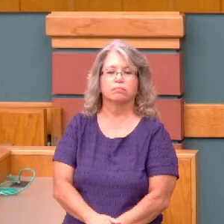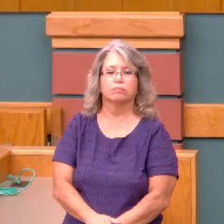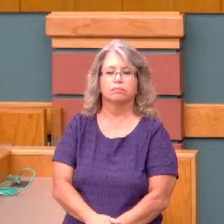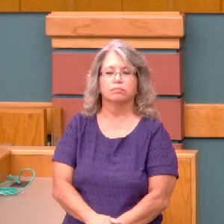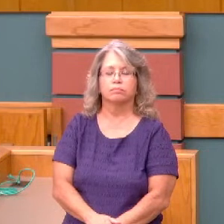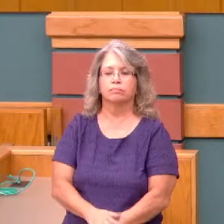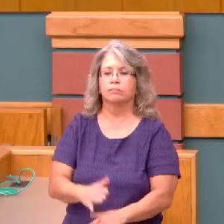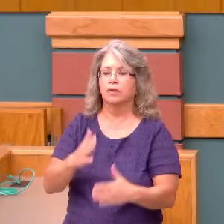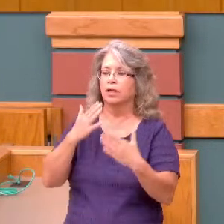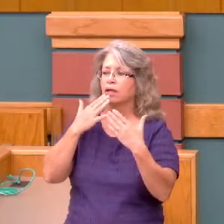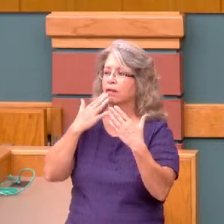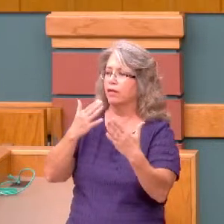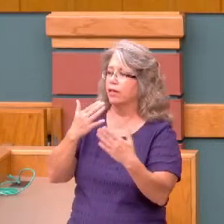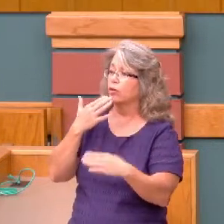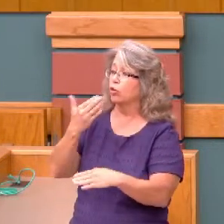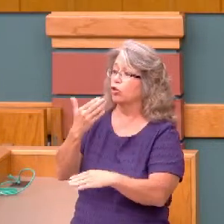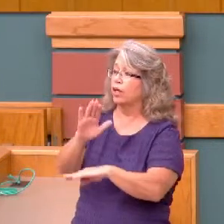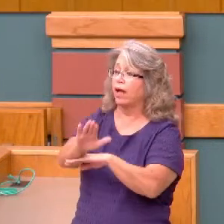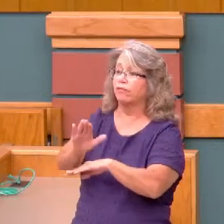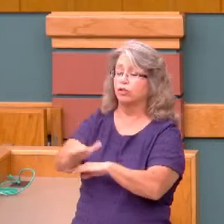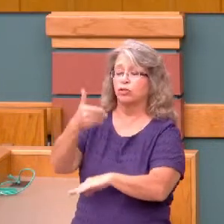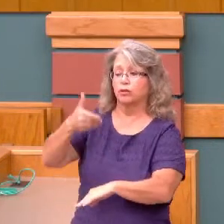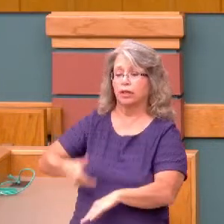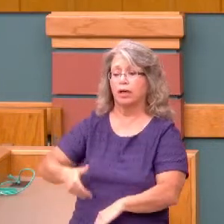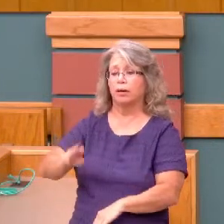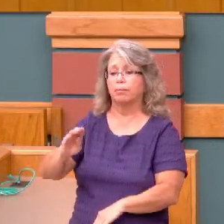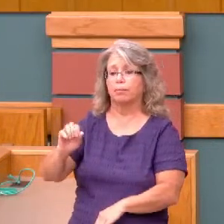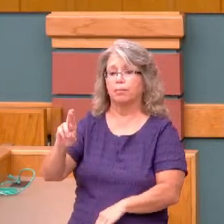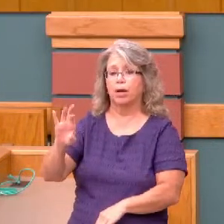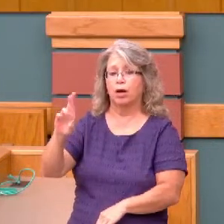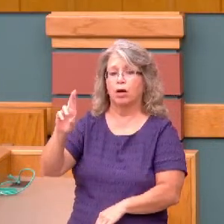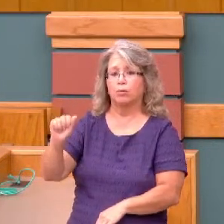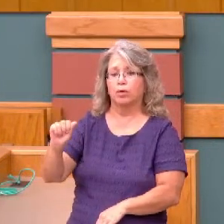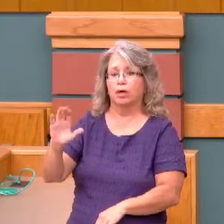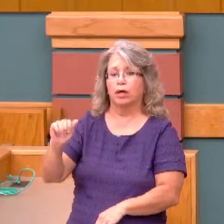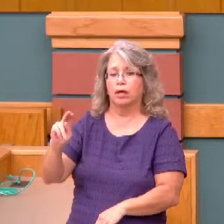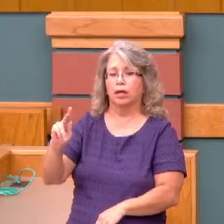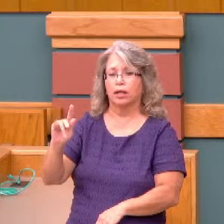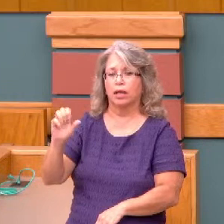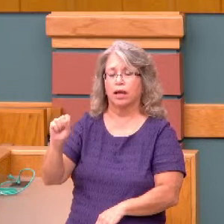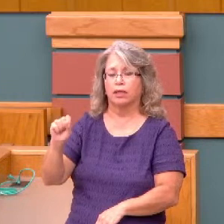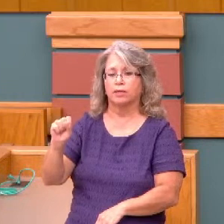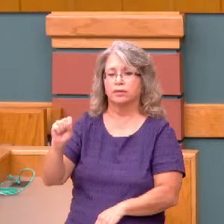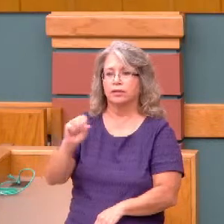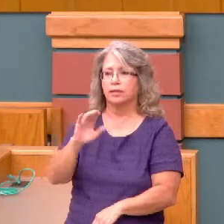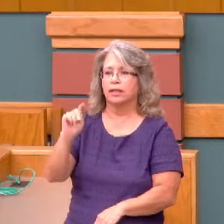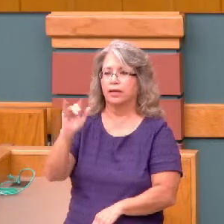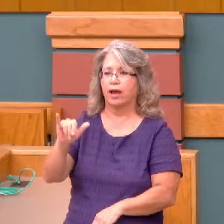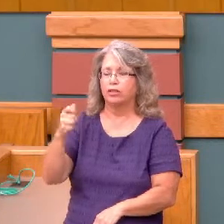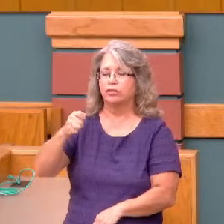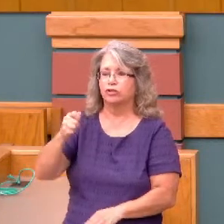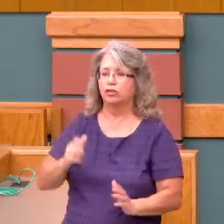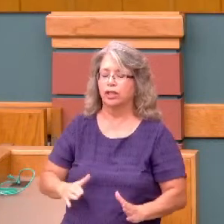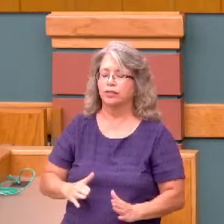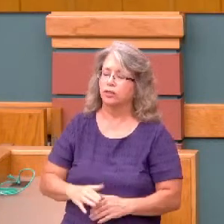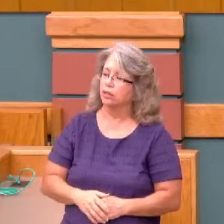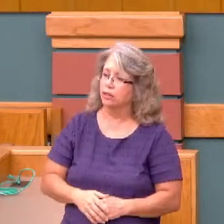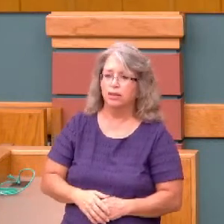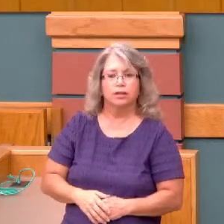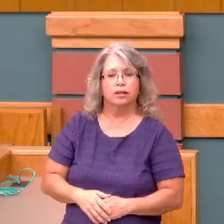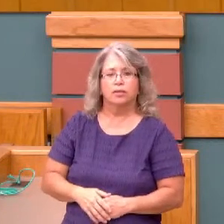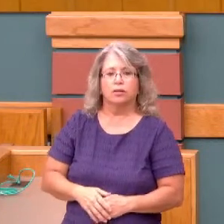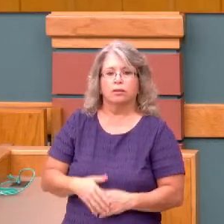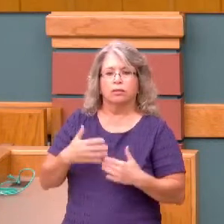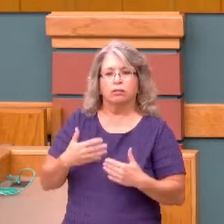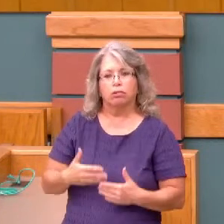Thank you and good afternoon. Barbara Canales, Nueces County Judge. There's always so much to talk about, and I've